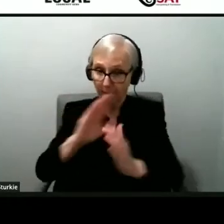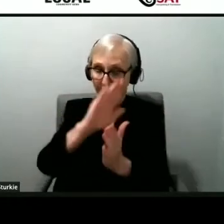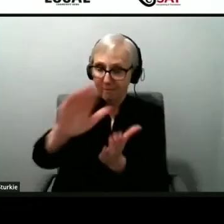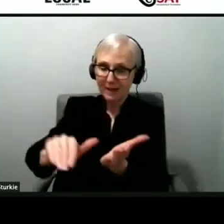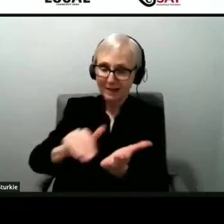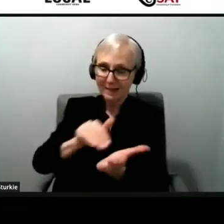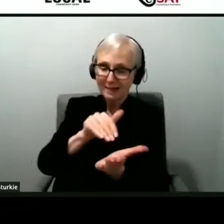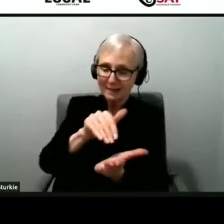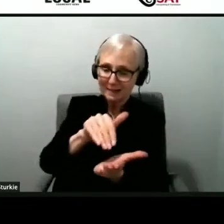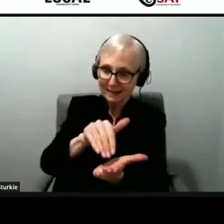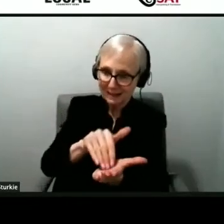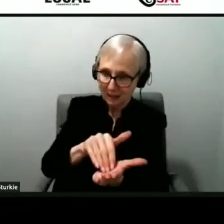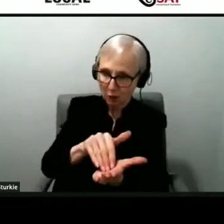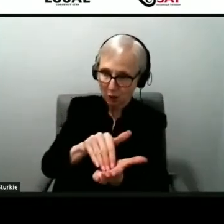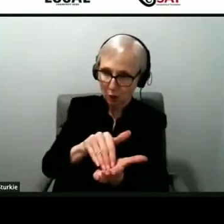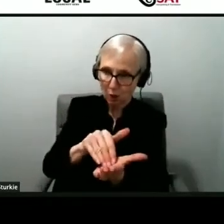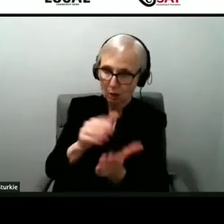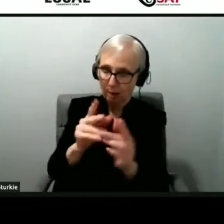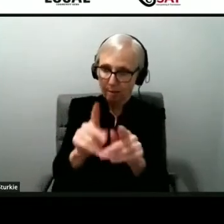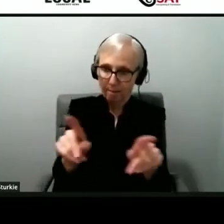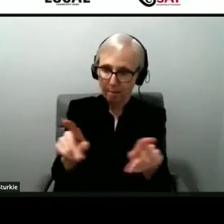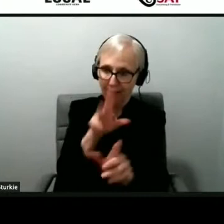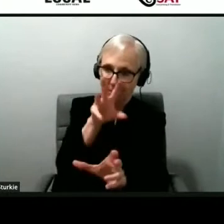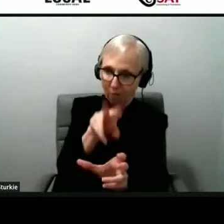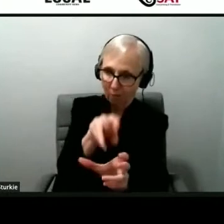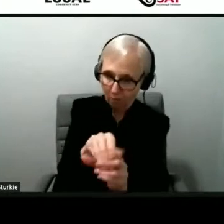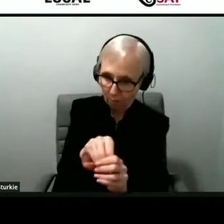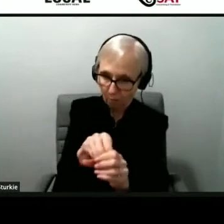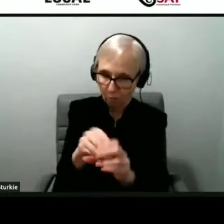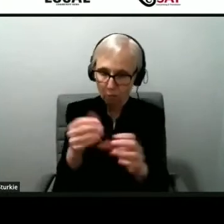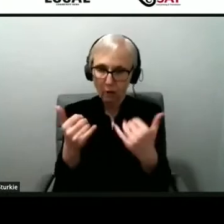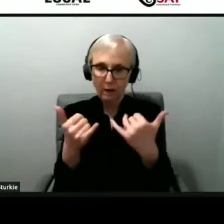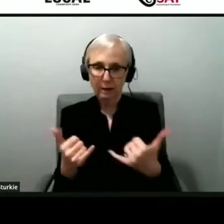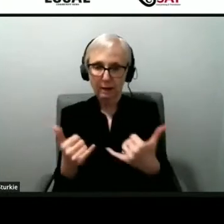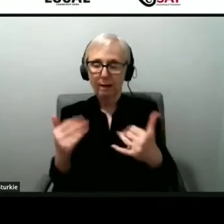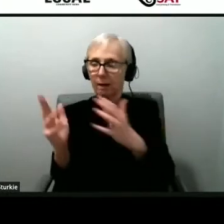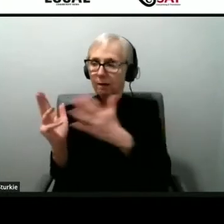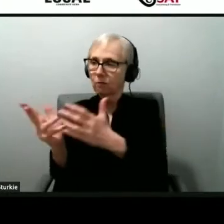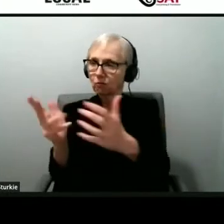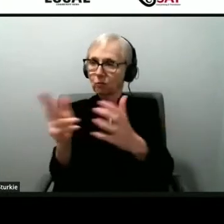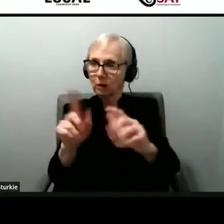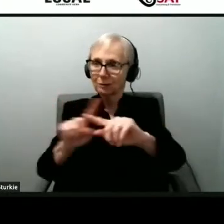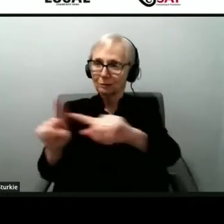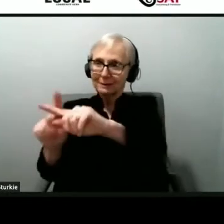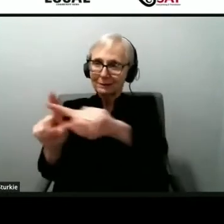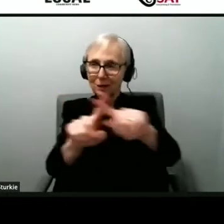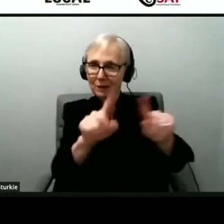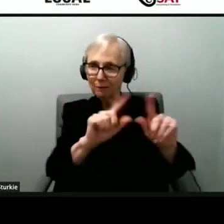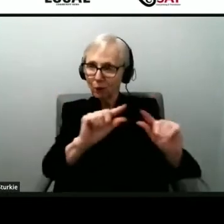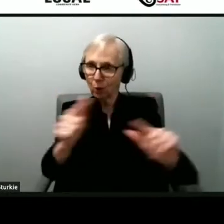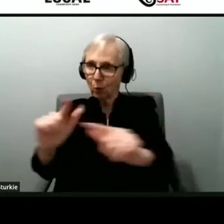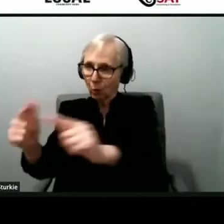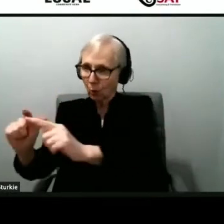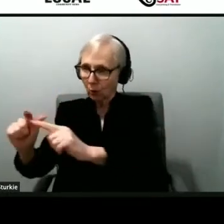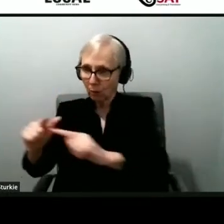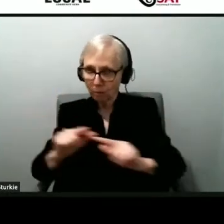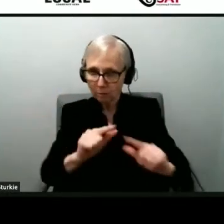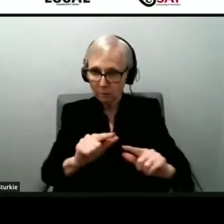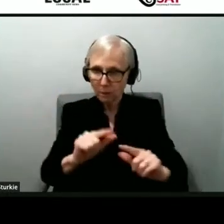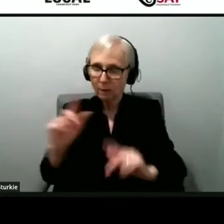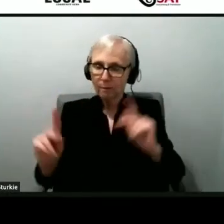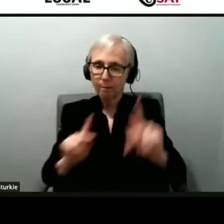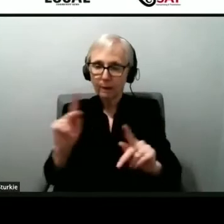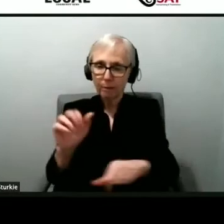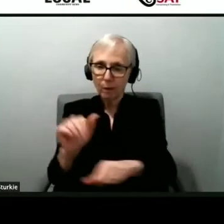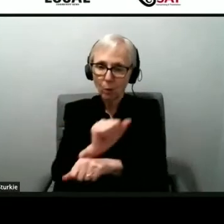core place for engagement. It's all about, like, right now I've talked to so many special interest groups and community groups and people who